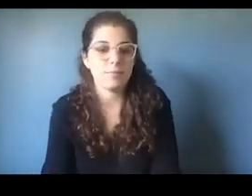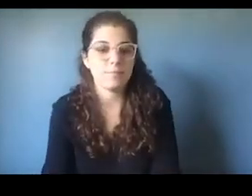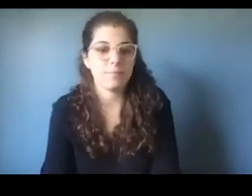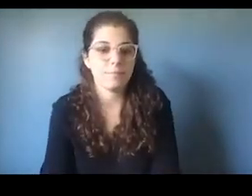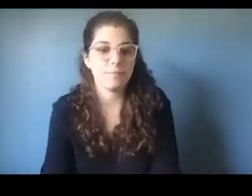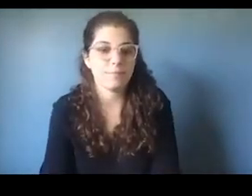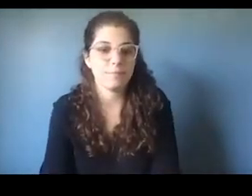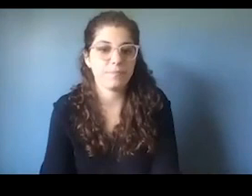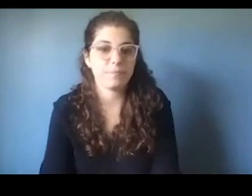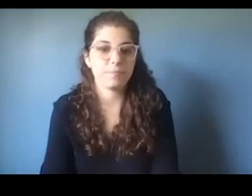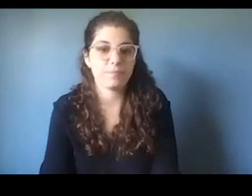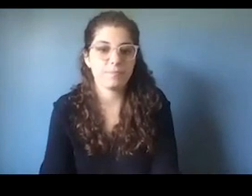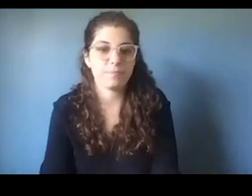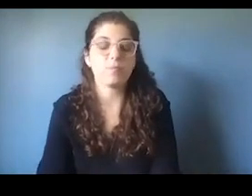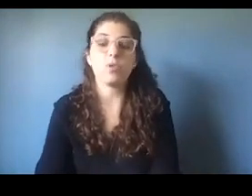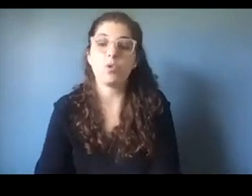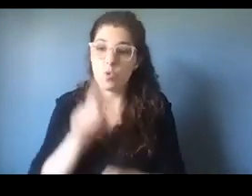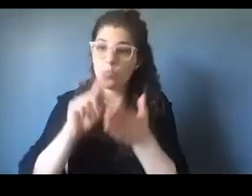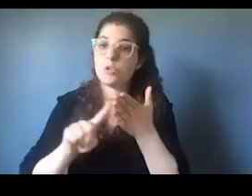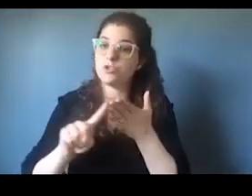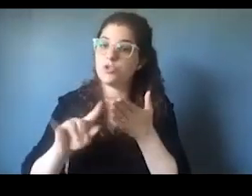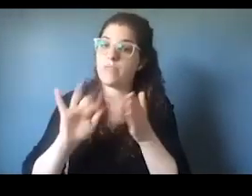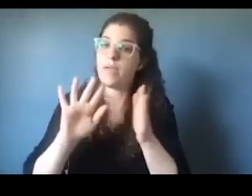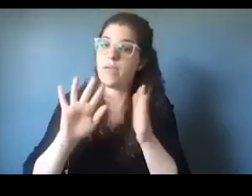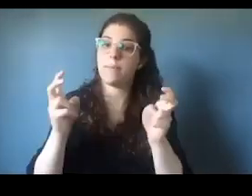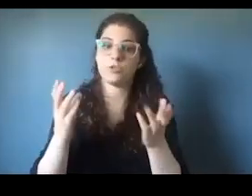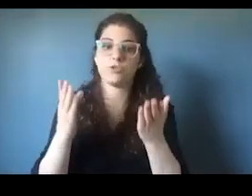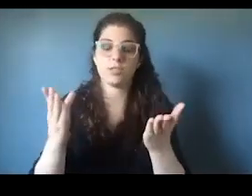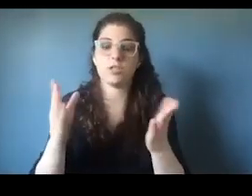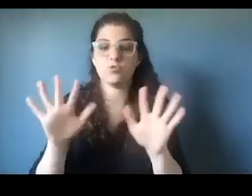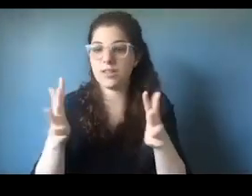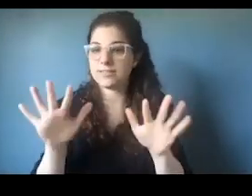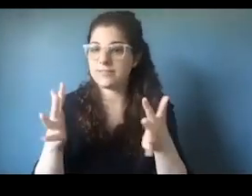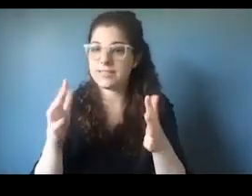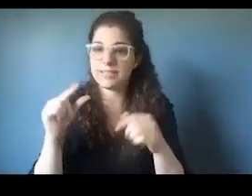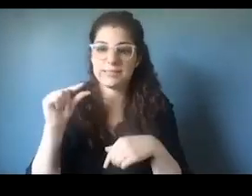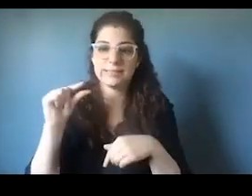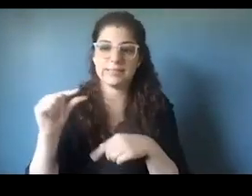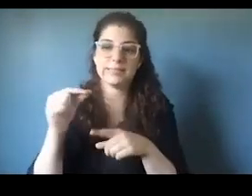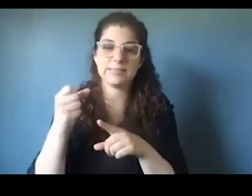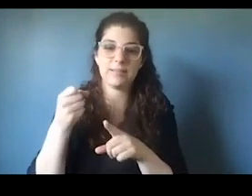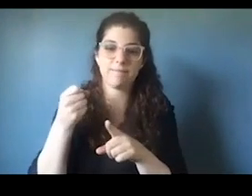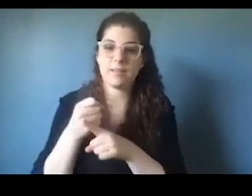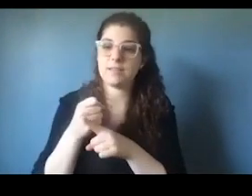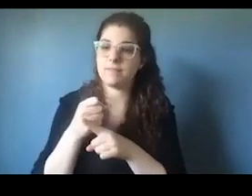Research on that topic has suggested that there's relatively little effect of the benefits